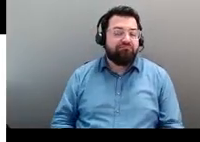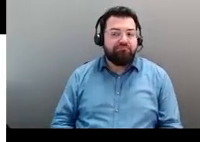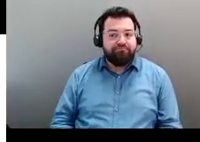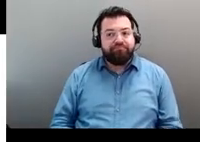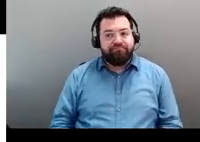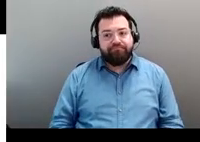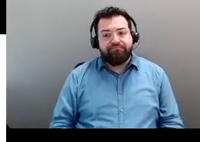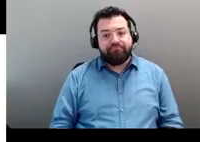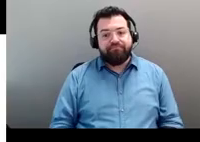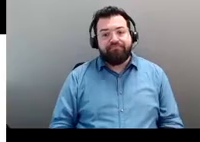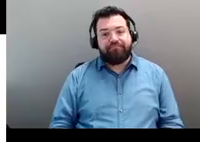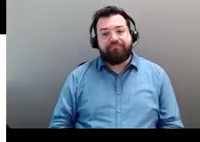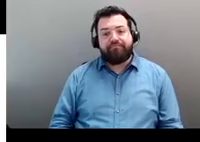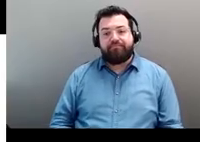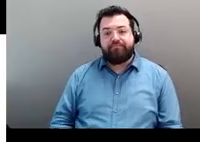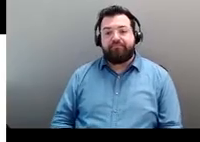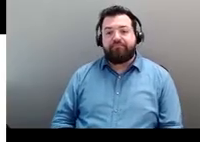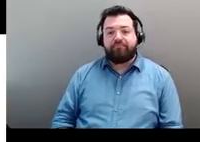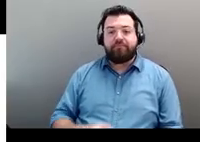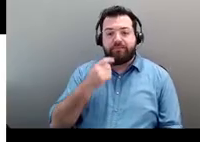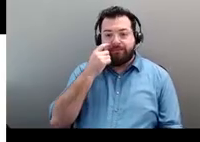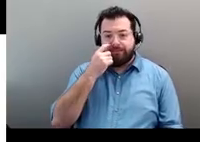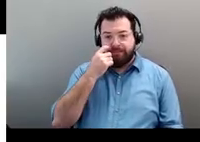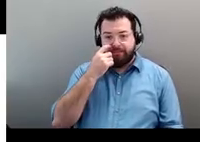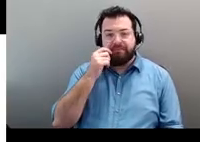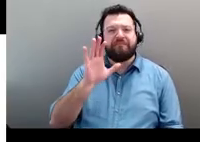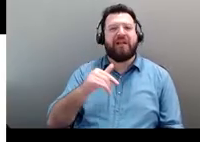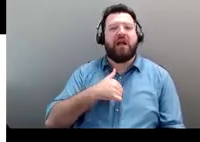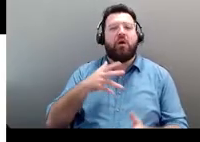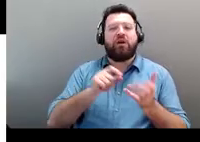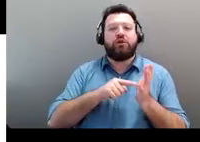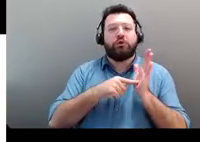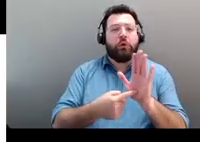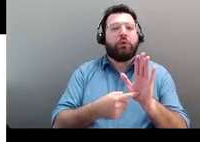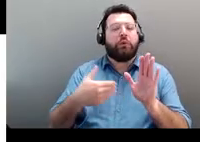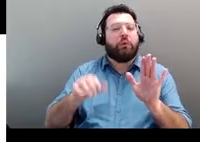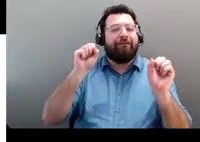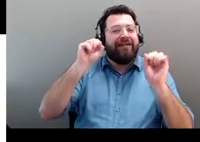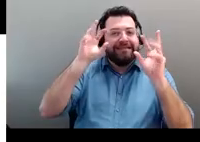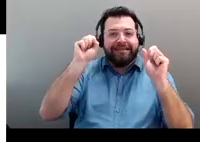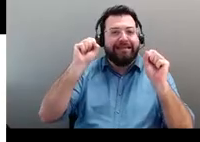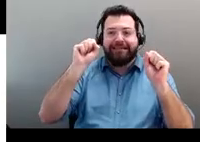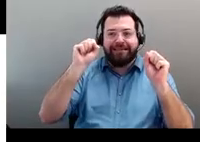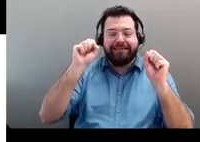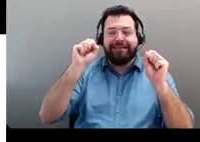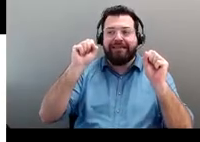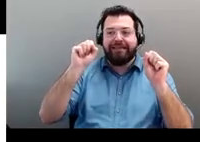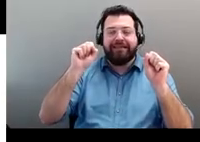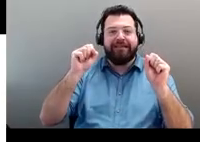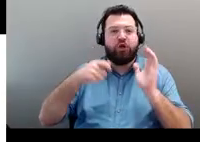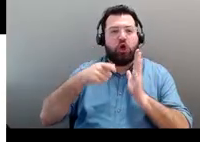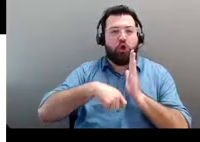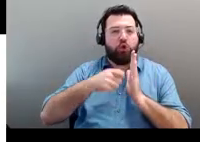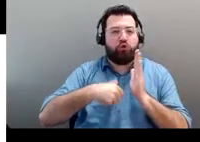Um, I want to show you this really fascinating. So there's this article that I